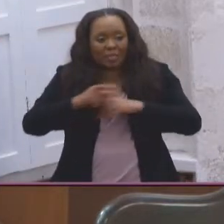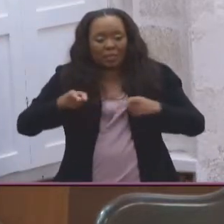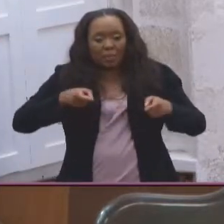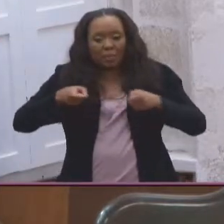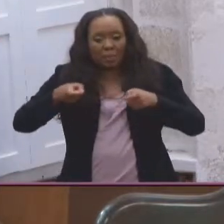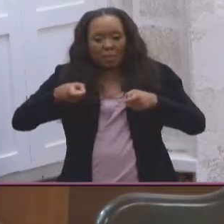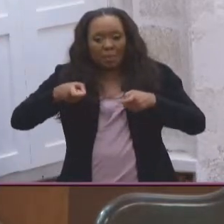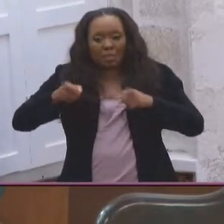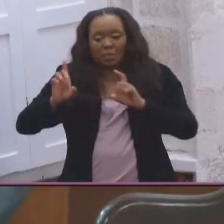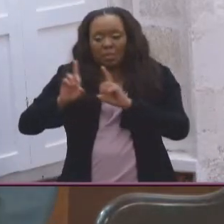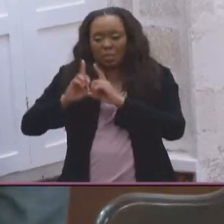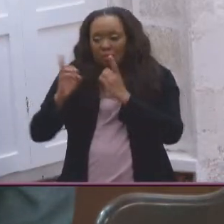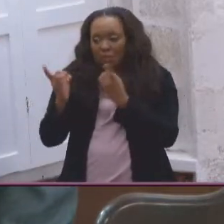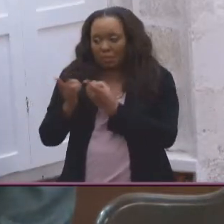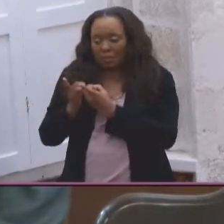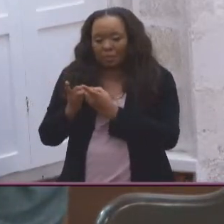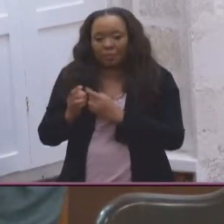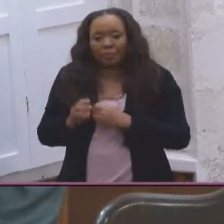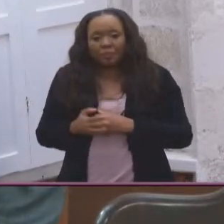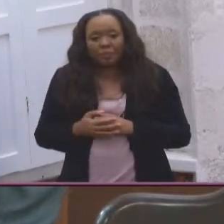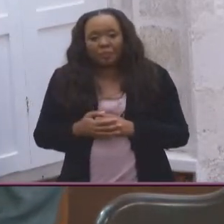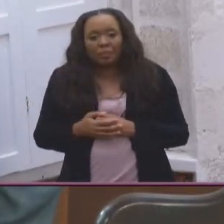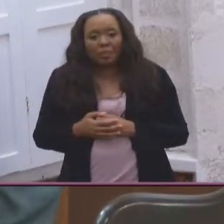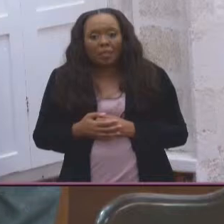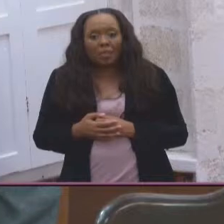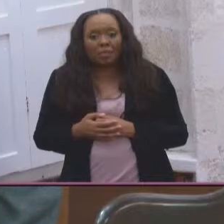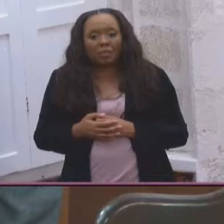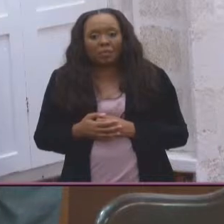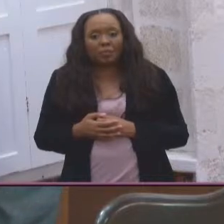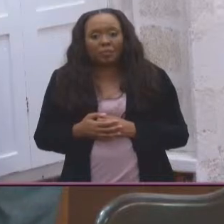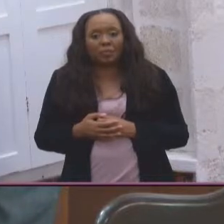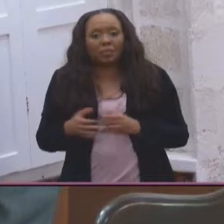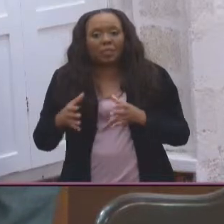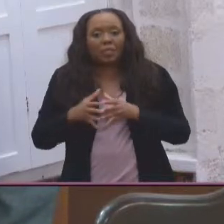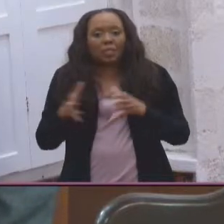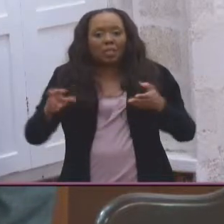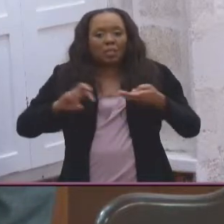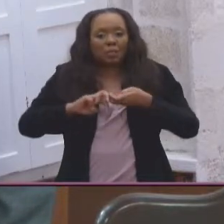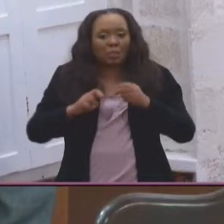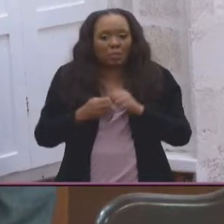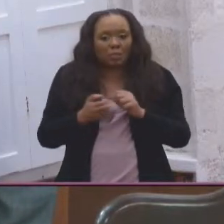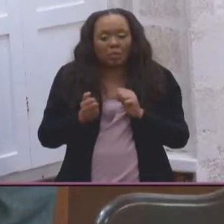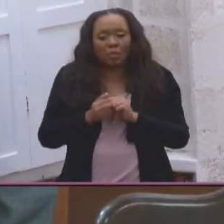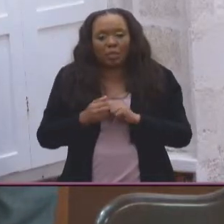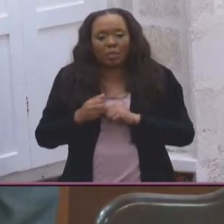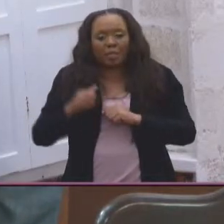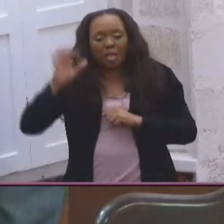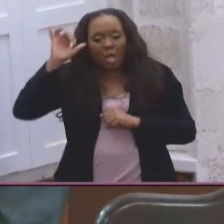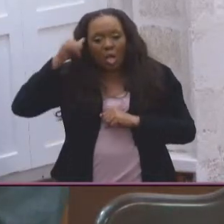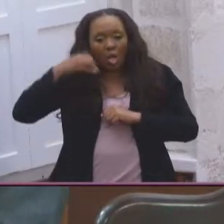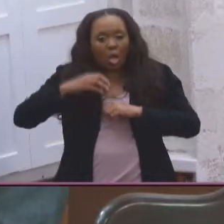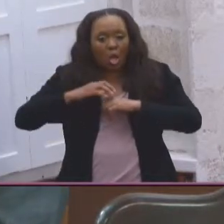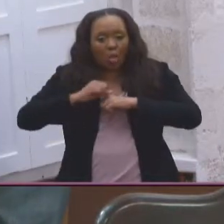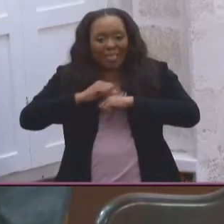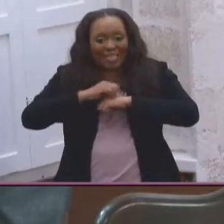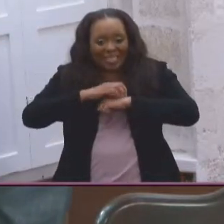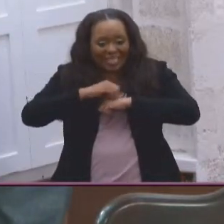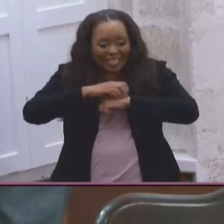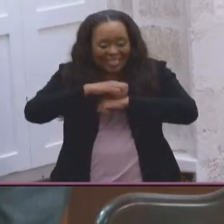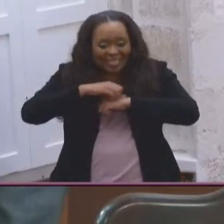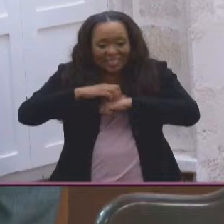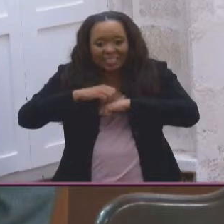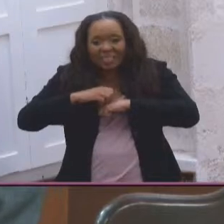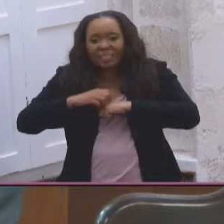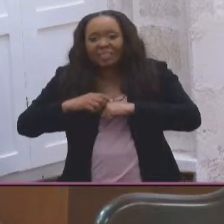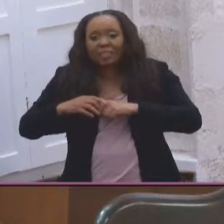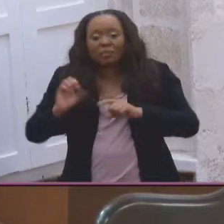the issues surrounding COVID manifest not just in the households and businesses, but